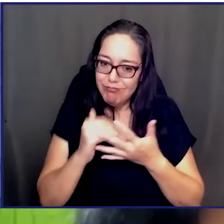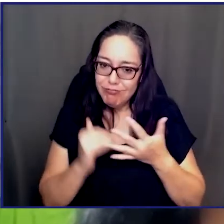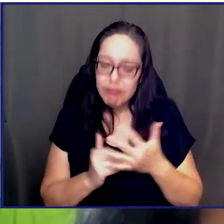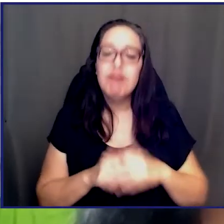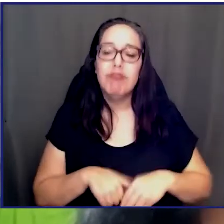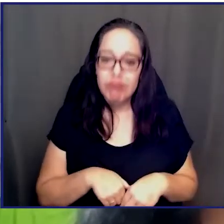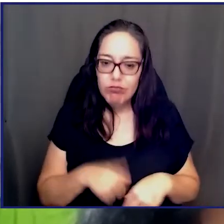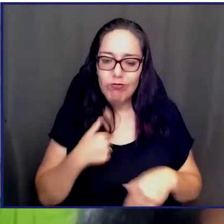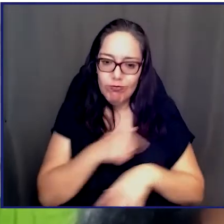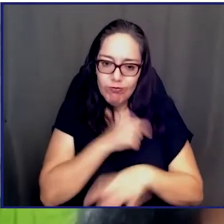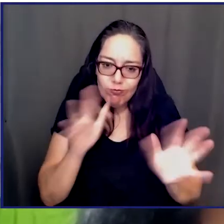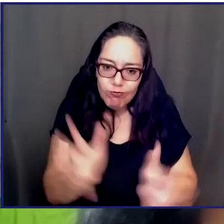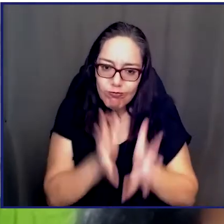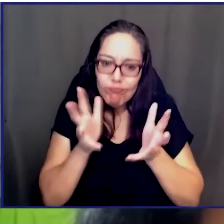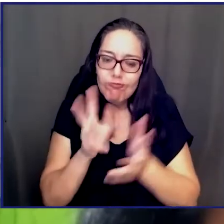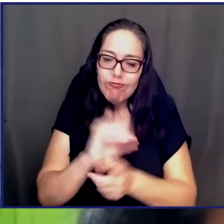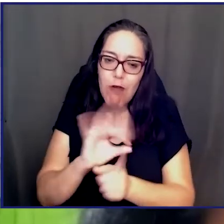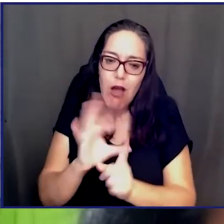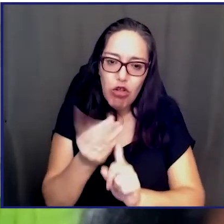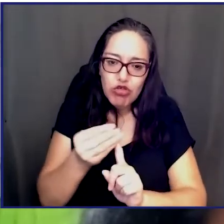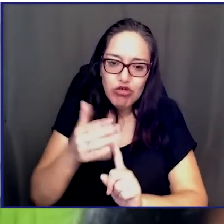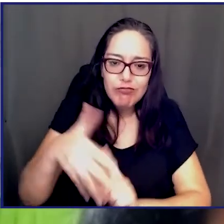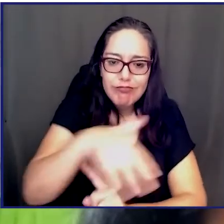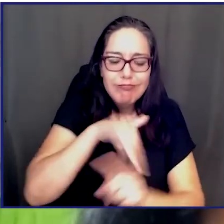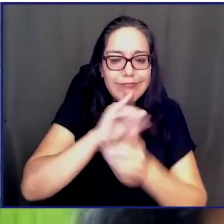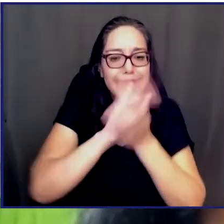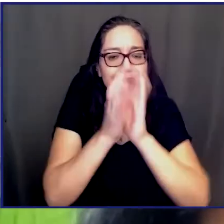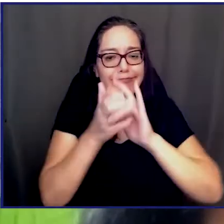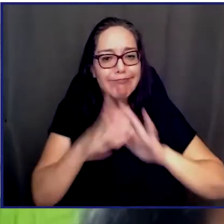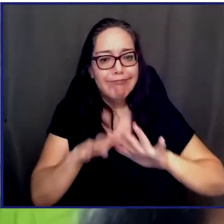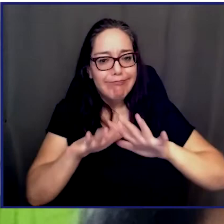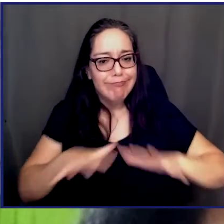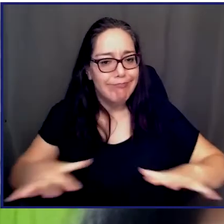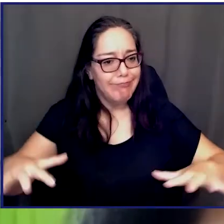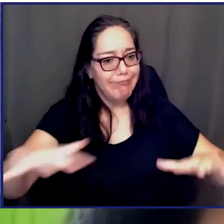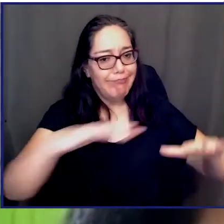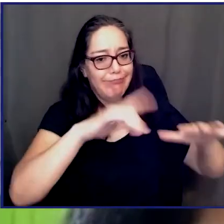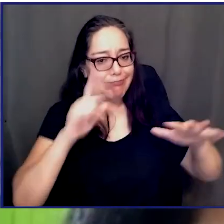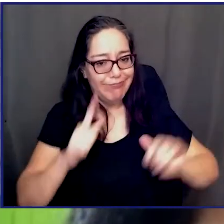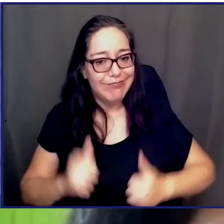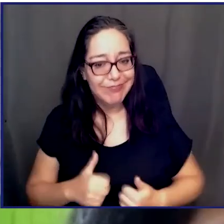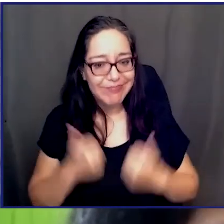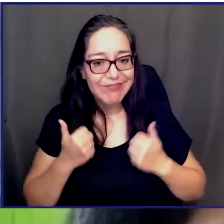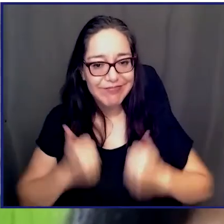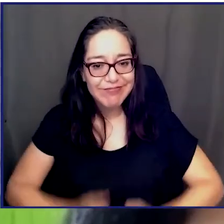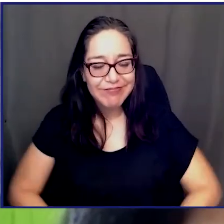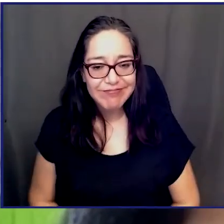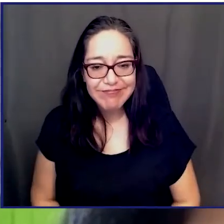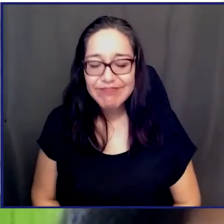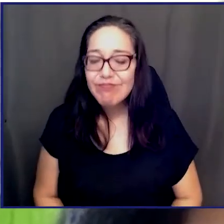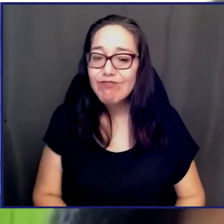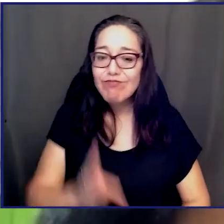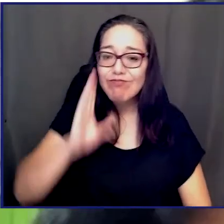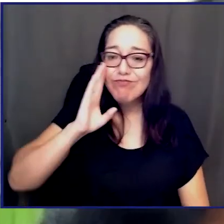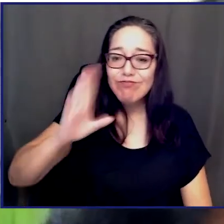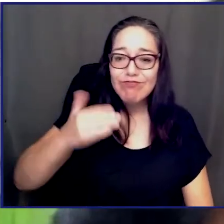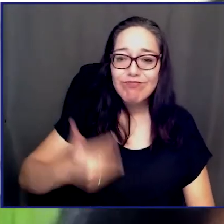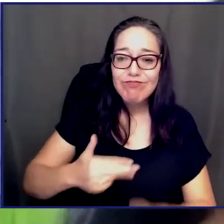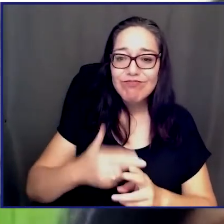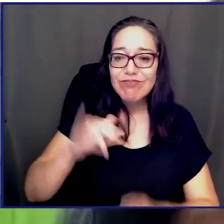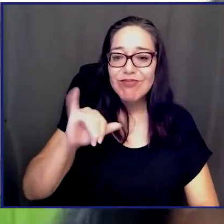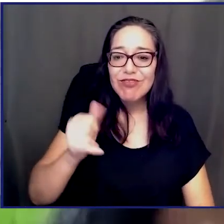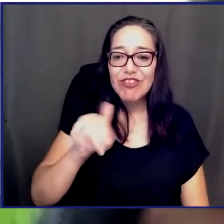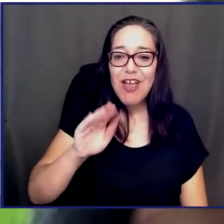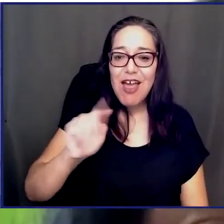fomentamos una cultura de paz en los entornos donde vivimos. Hello, my name is Jayathma